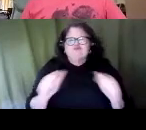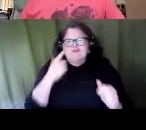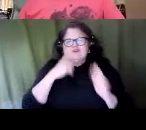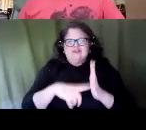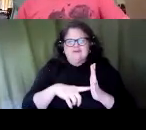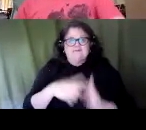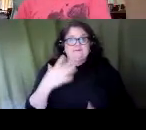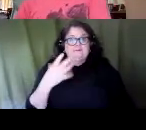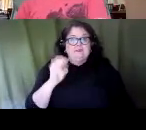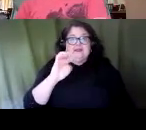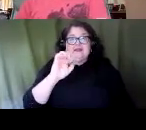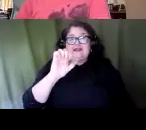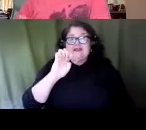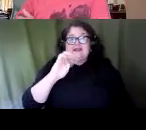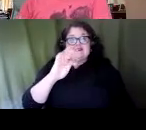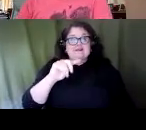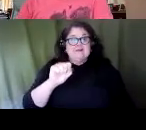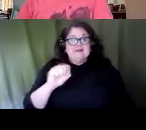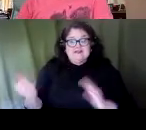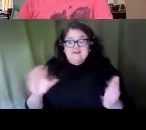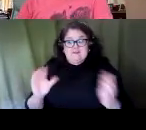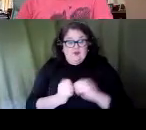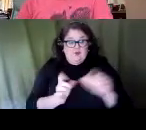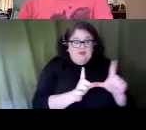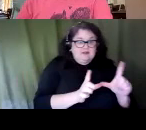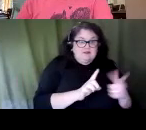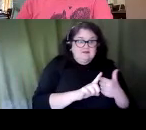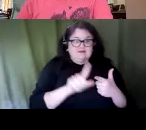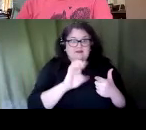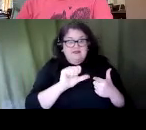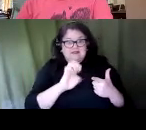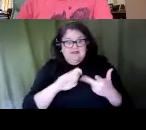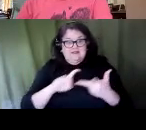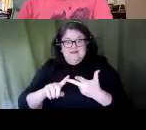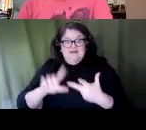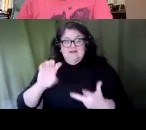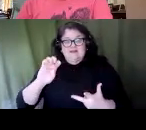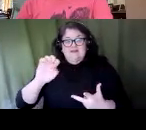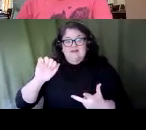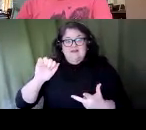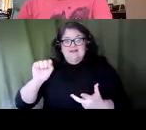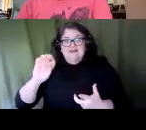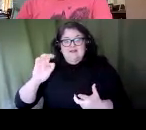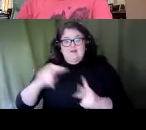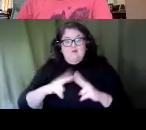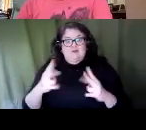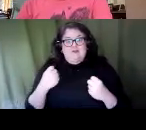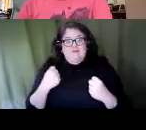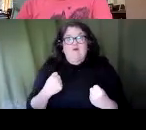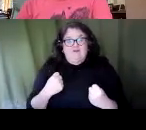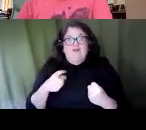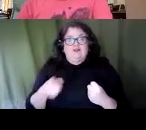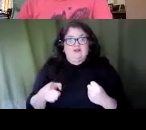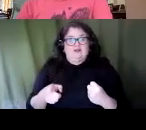And then easements. So compared to licenses and leases, easements are a very powerful tool. And I like to say that they